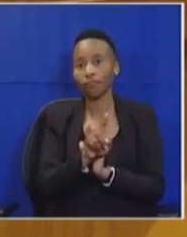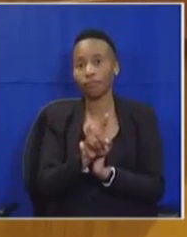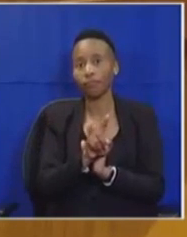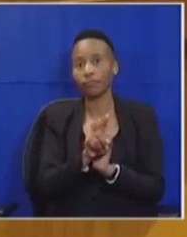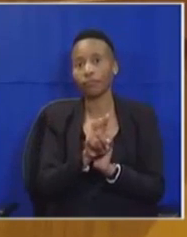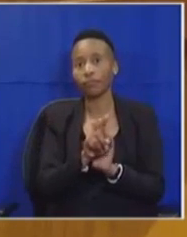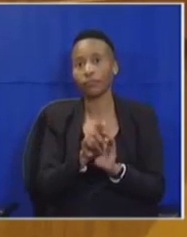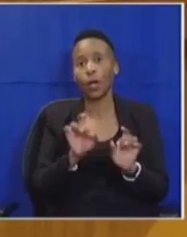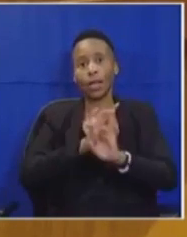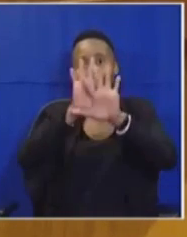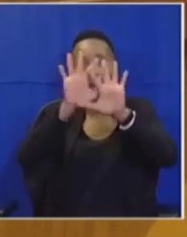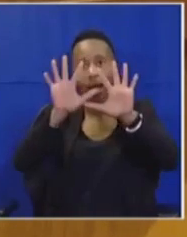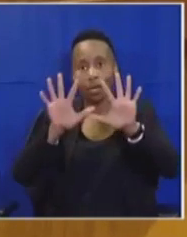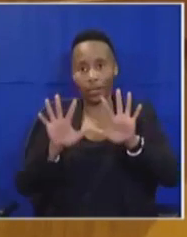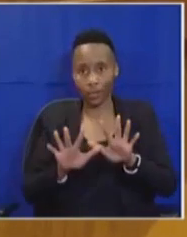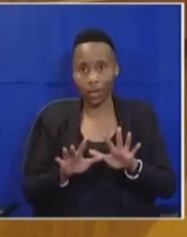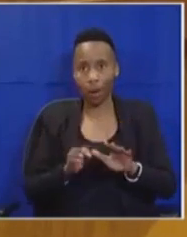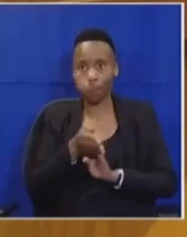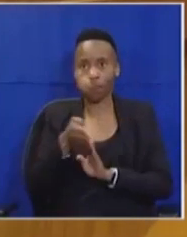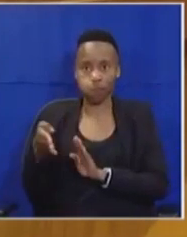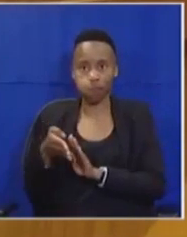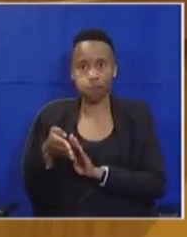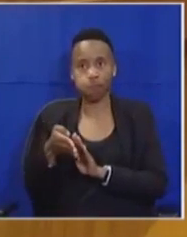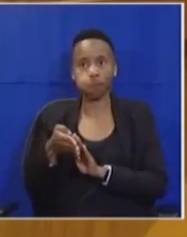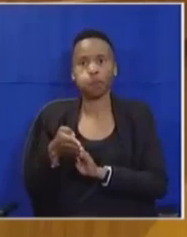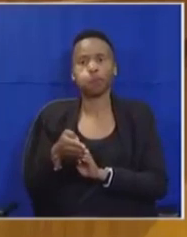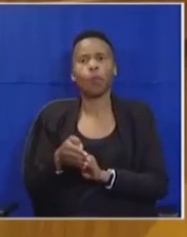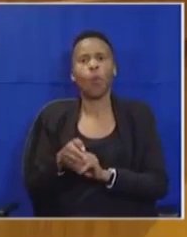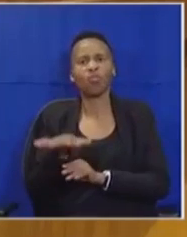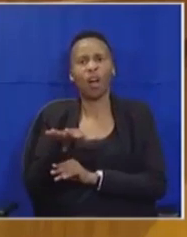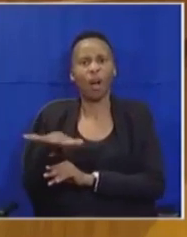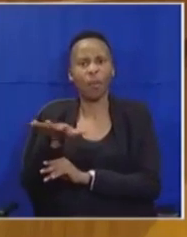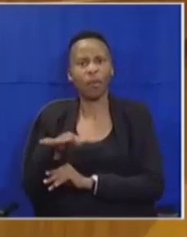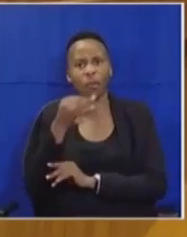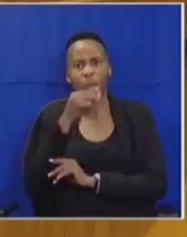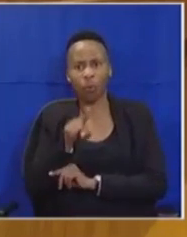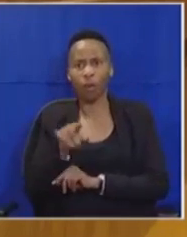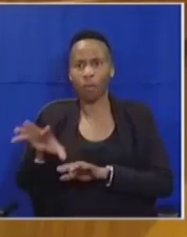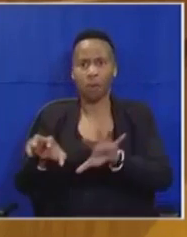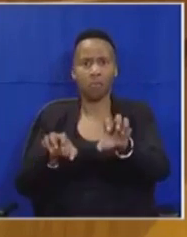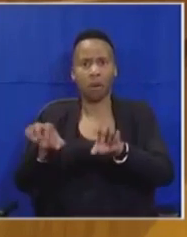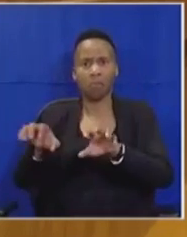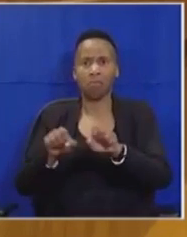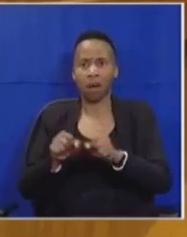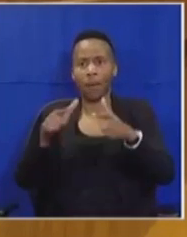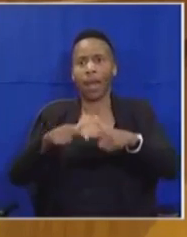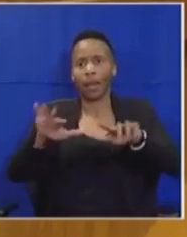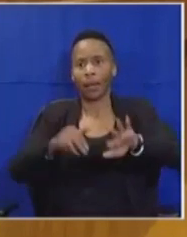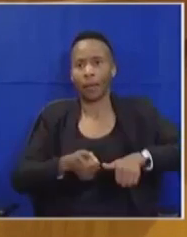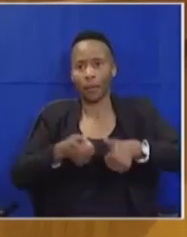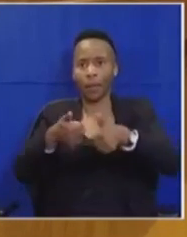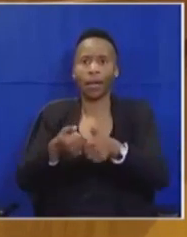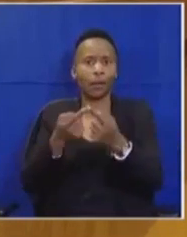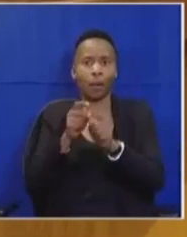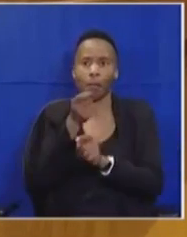greater clarity on the circumstances under which expropriation without compensation can be effected.